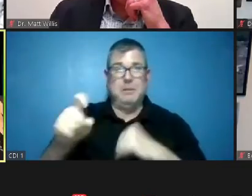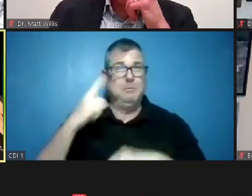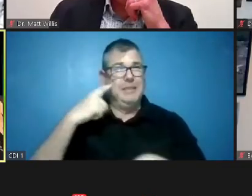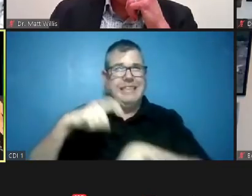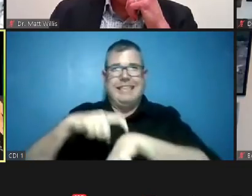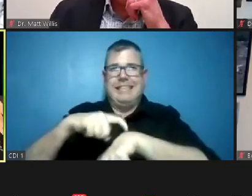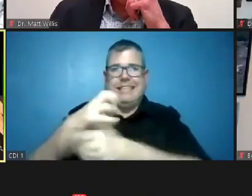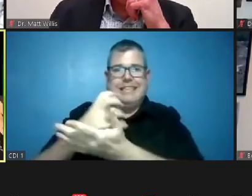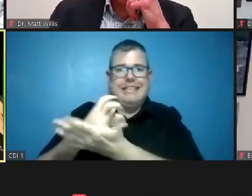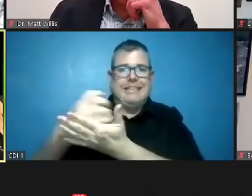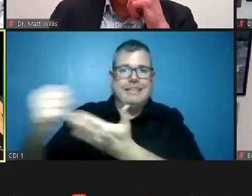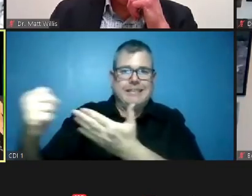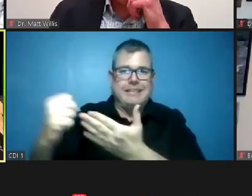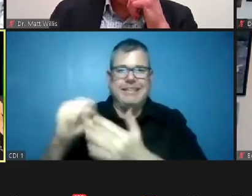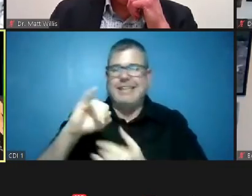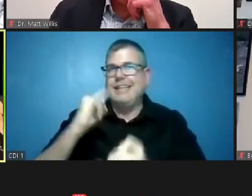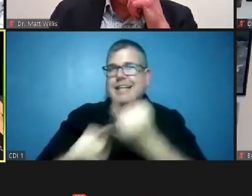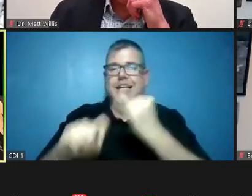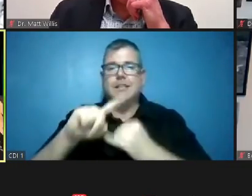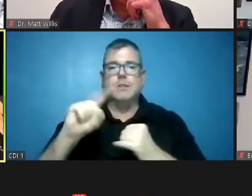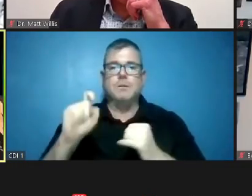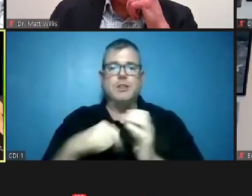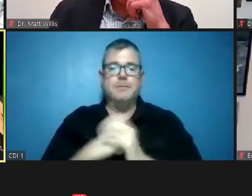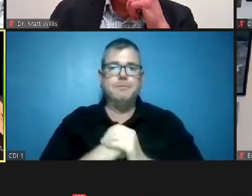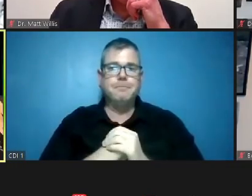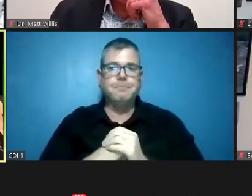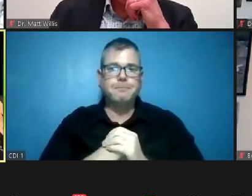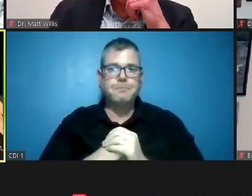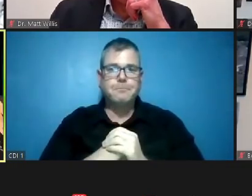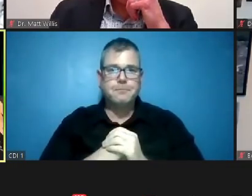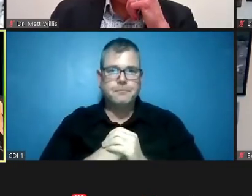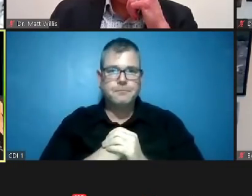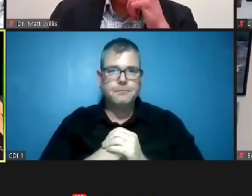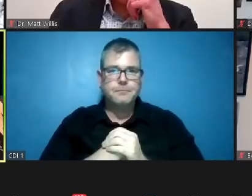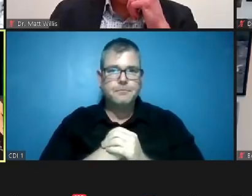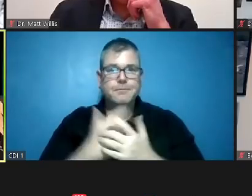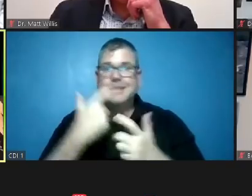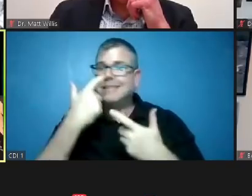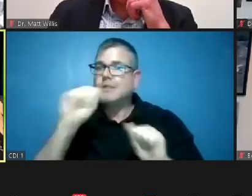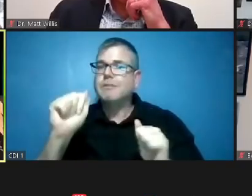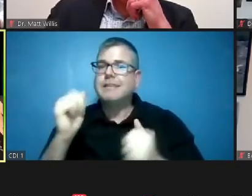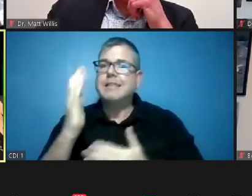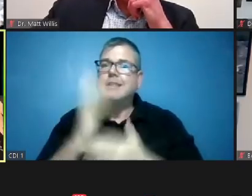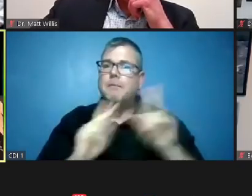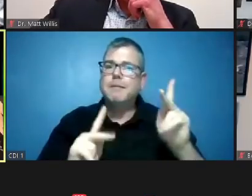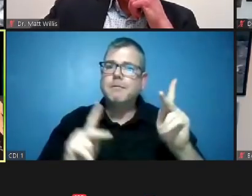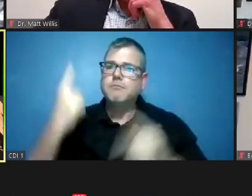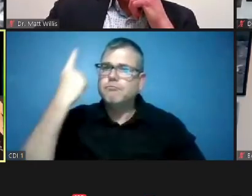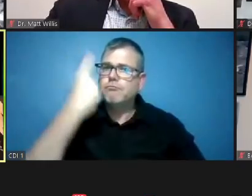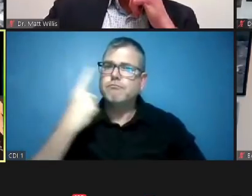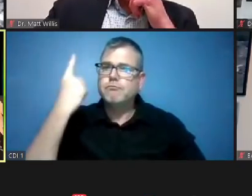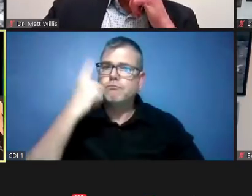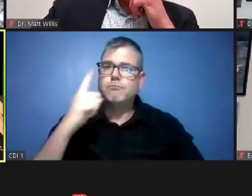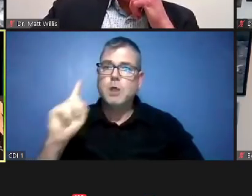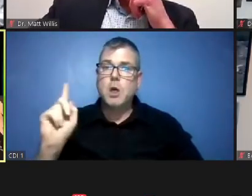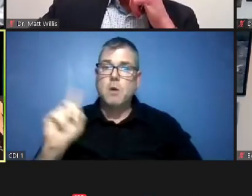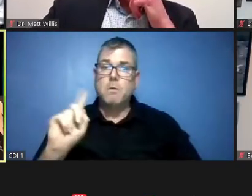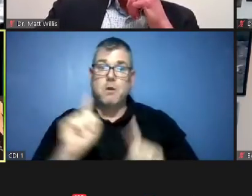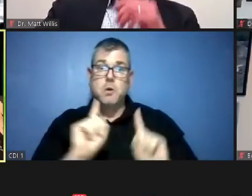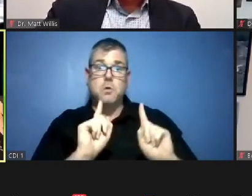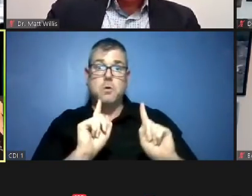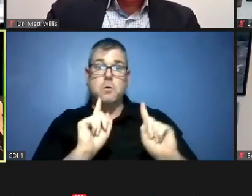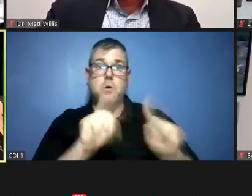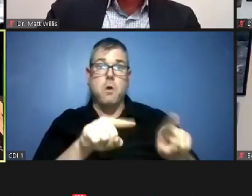questions, interestingly enough, about if where you receive your first vaccine, if you must return to that location to get your